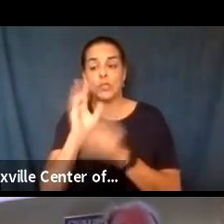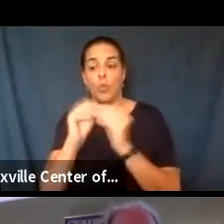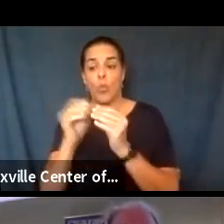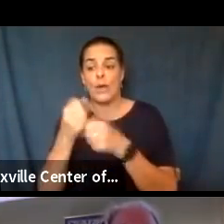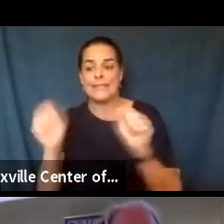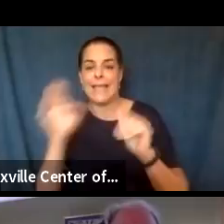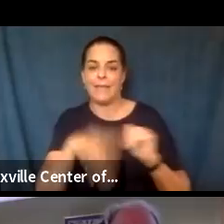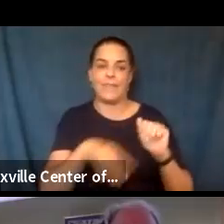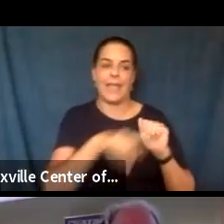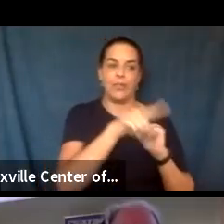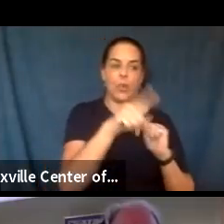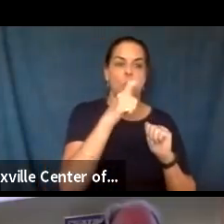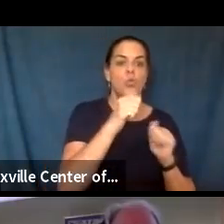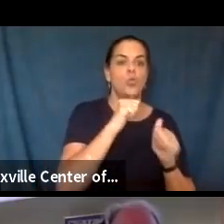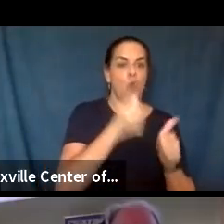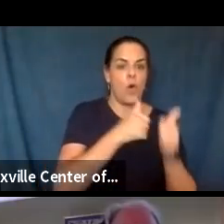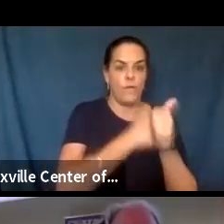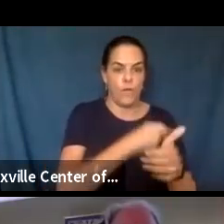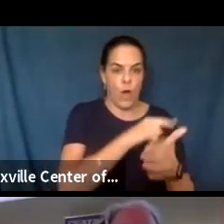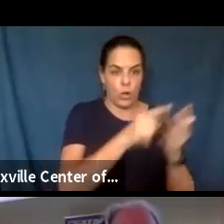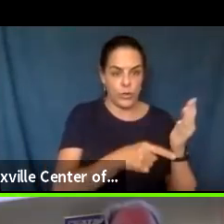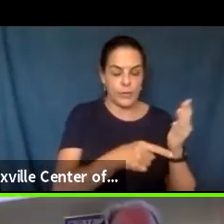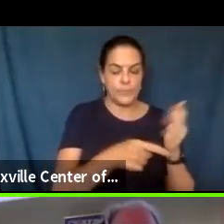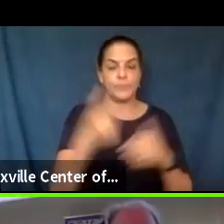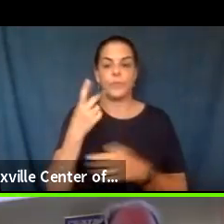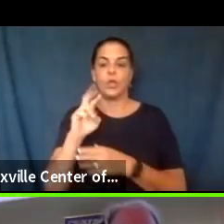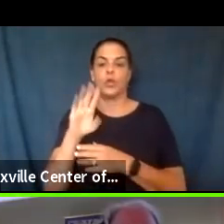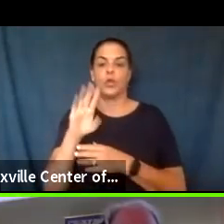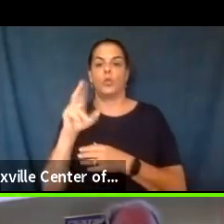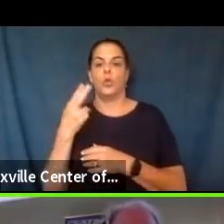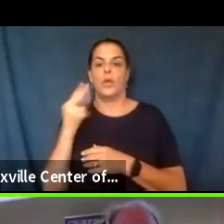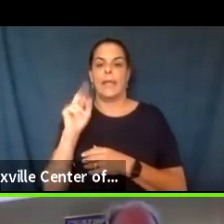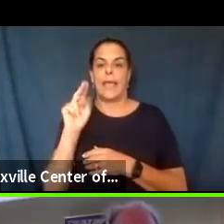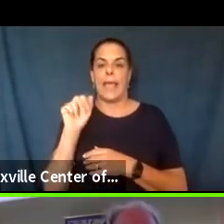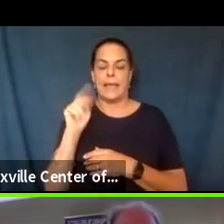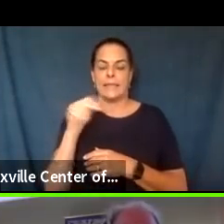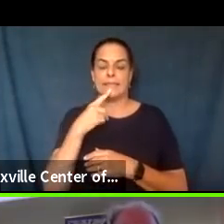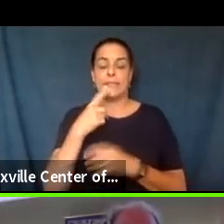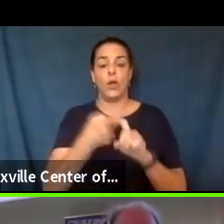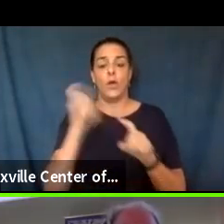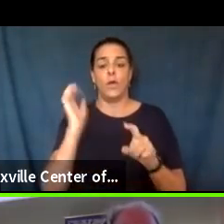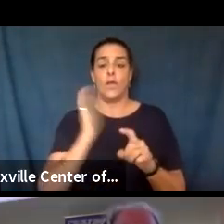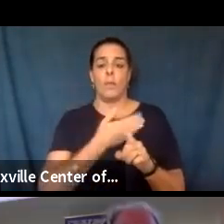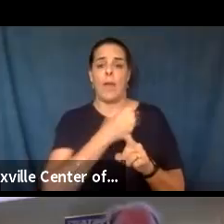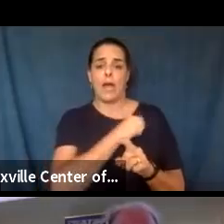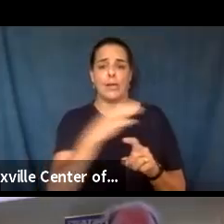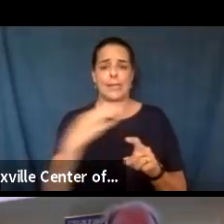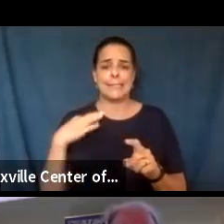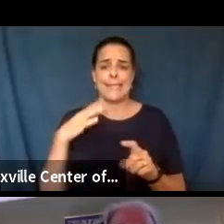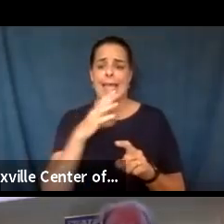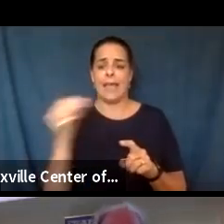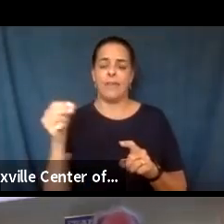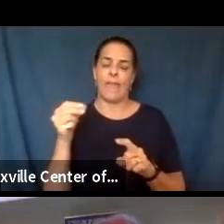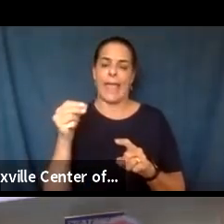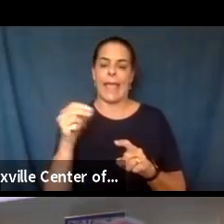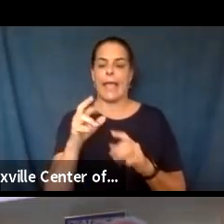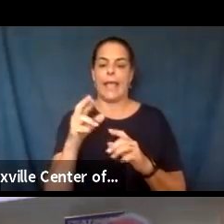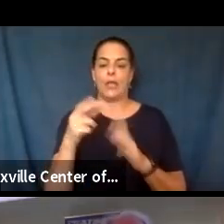So this is just from our staff and from the regulatory side of the